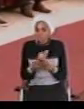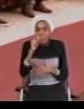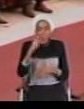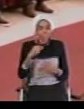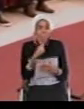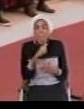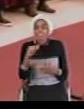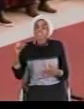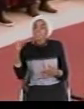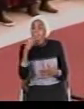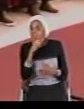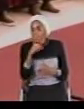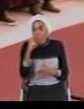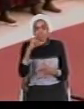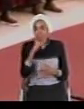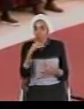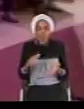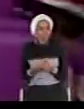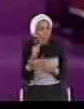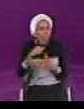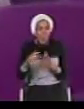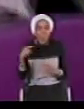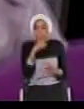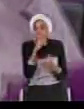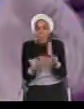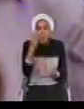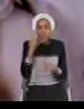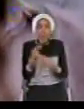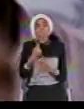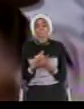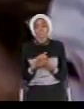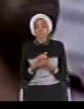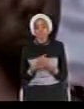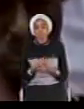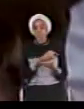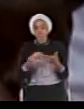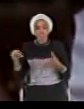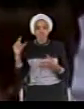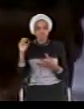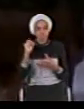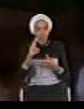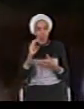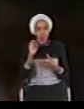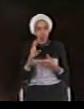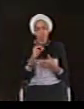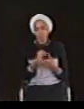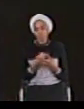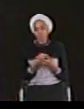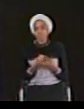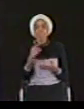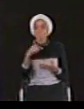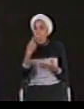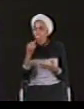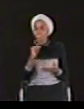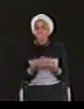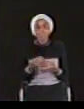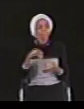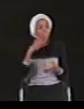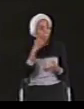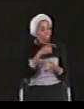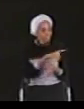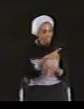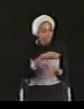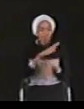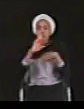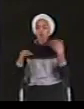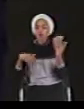You'll not believe a lie in Jesus' name. Look at verse 12. It says that they all might